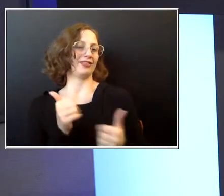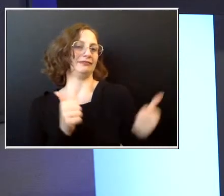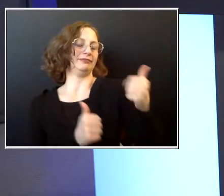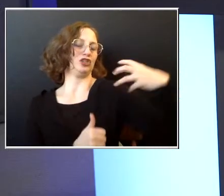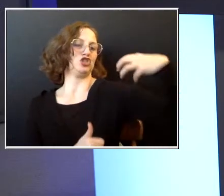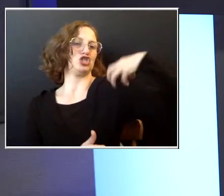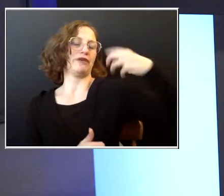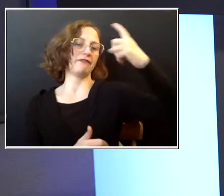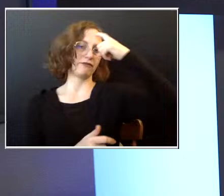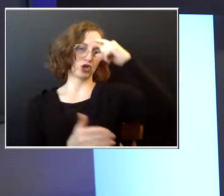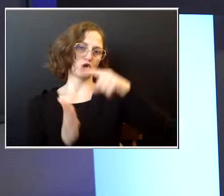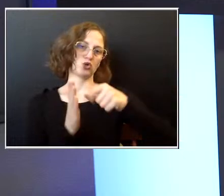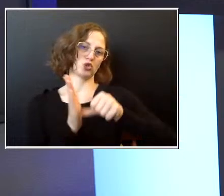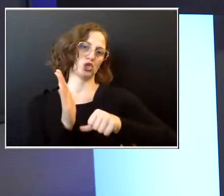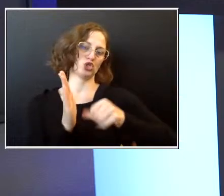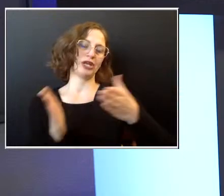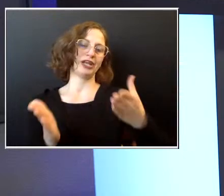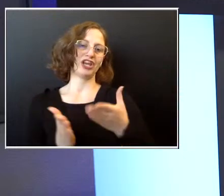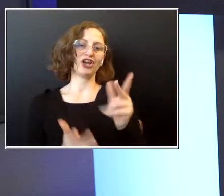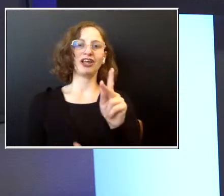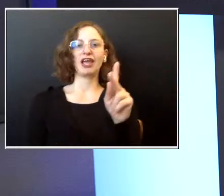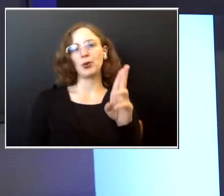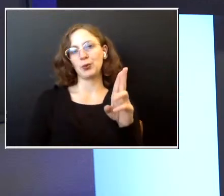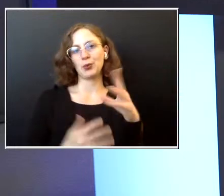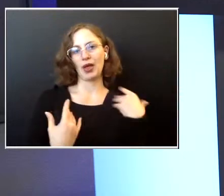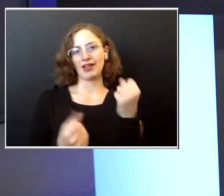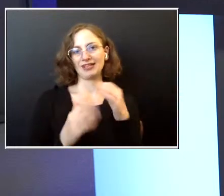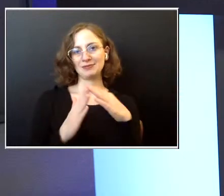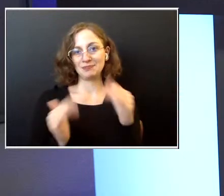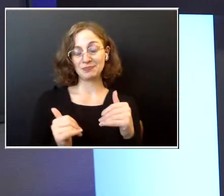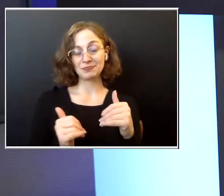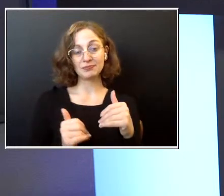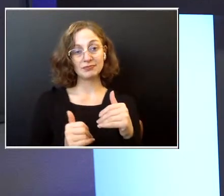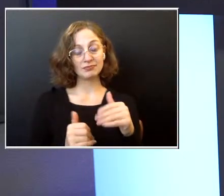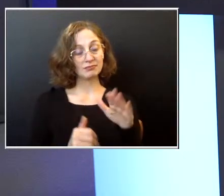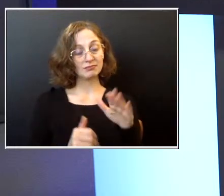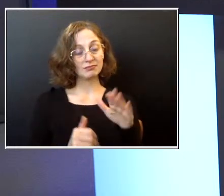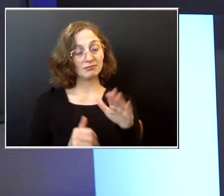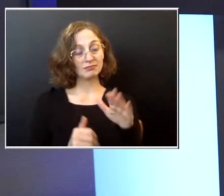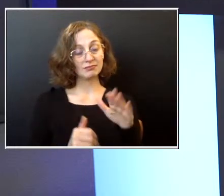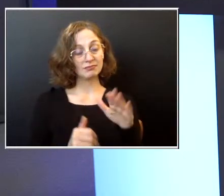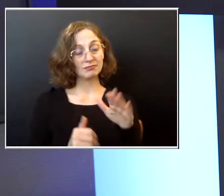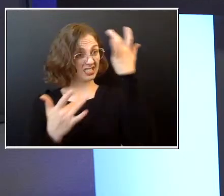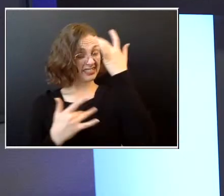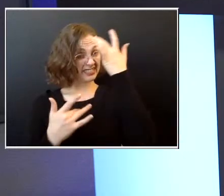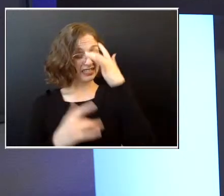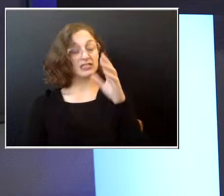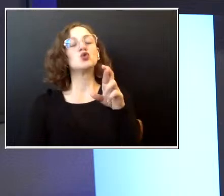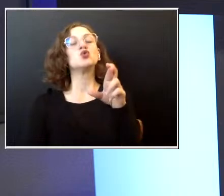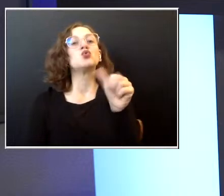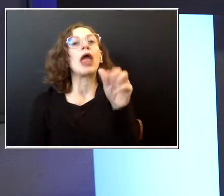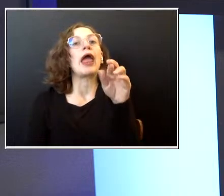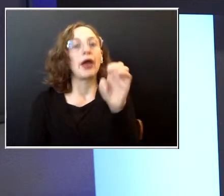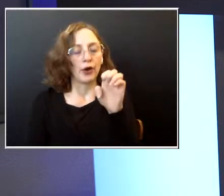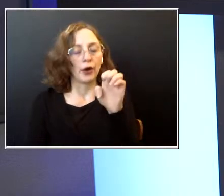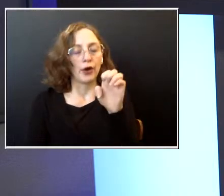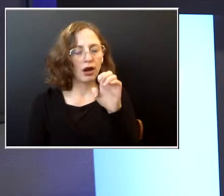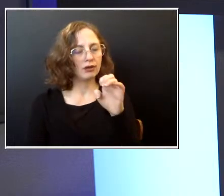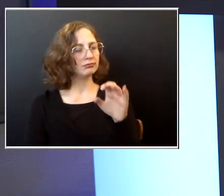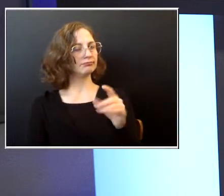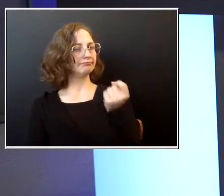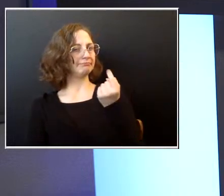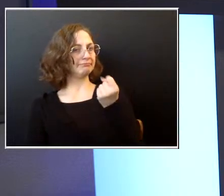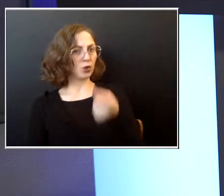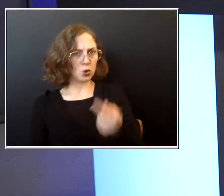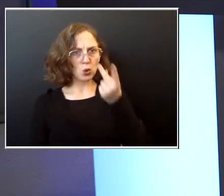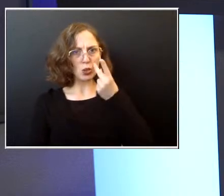Health System. Dr. Camerata, Moya is very rare. You see it, though, all the time. So why